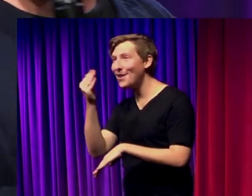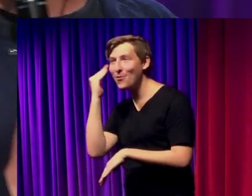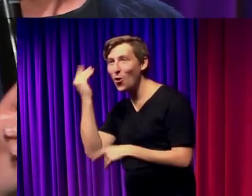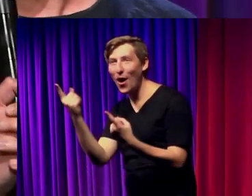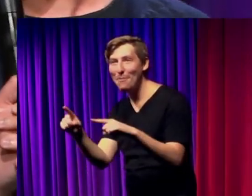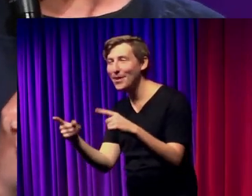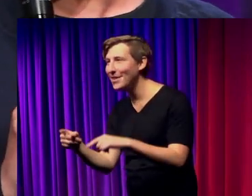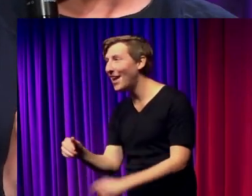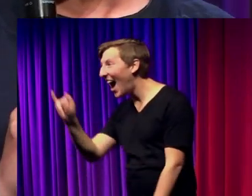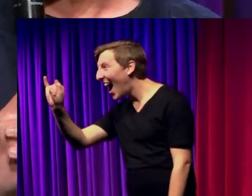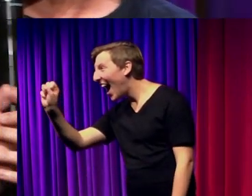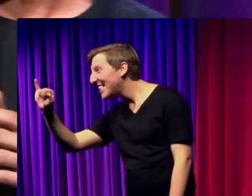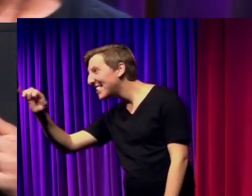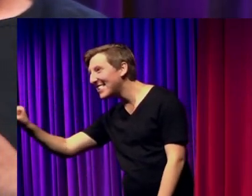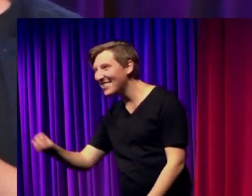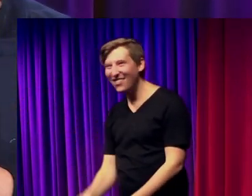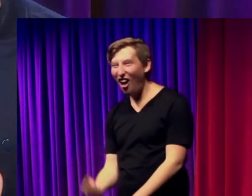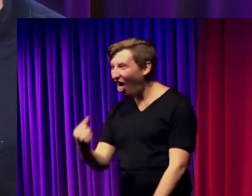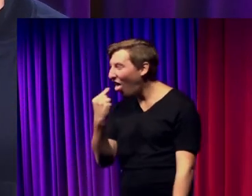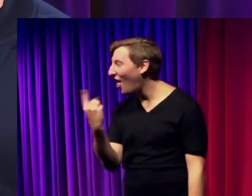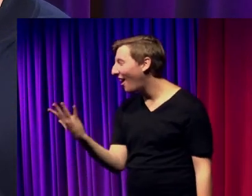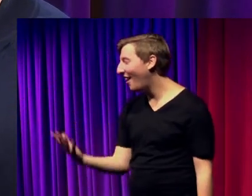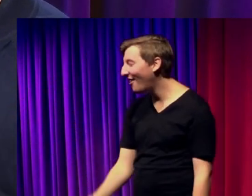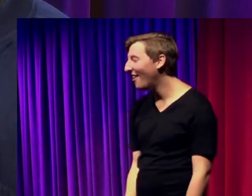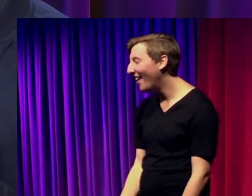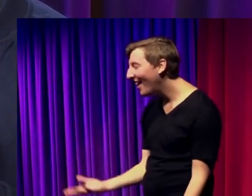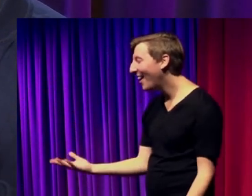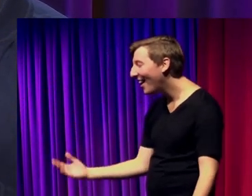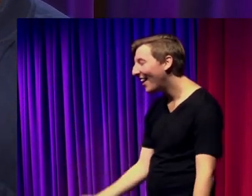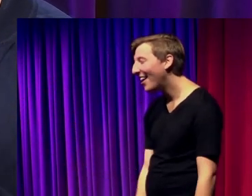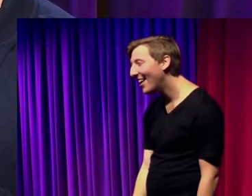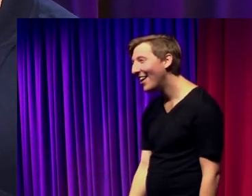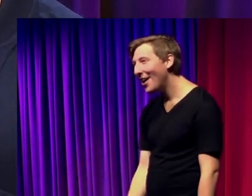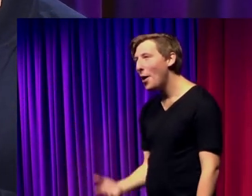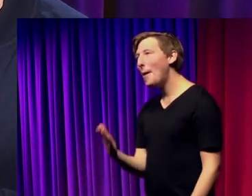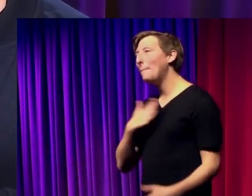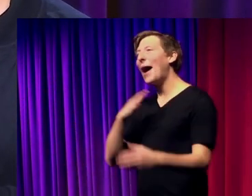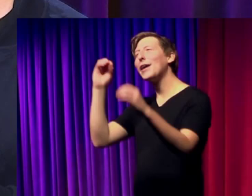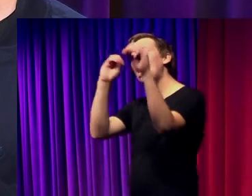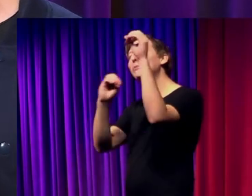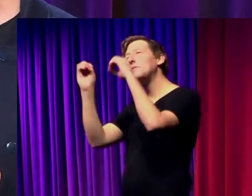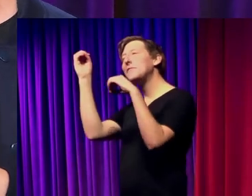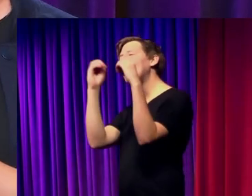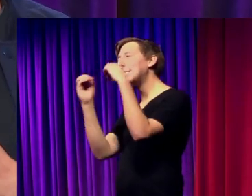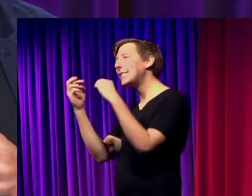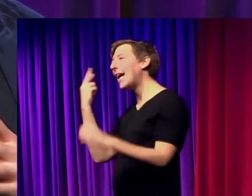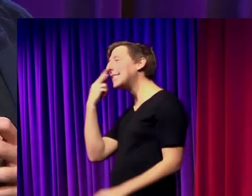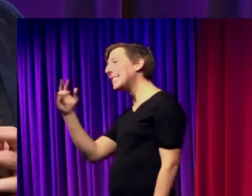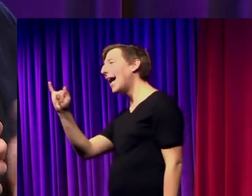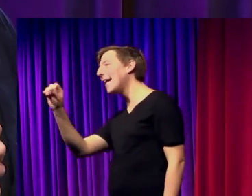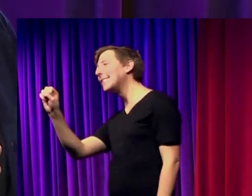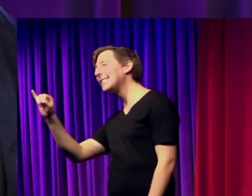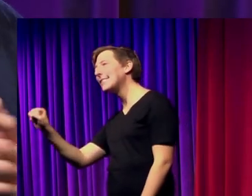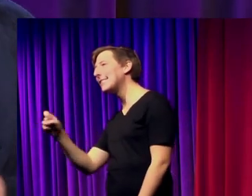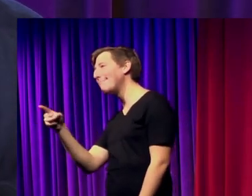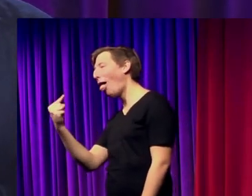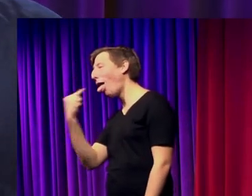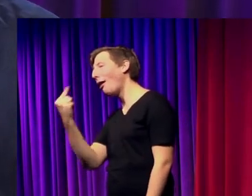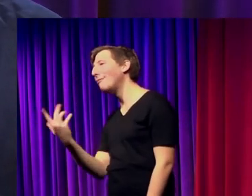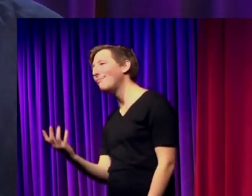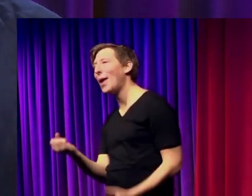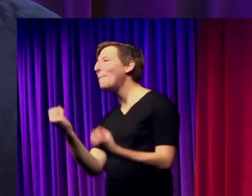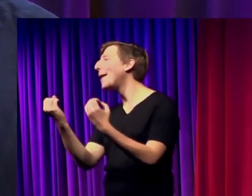No, they suck. They really suck. That's just my observation. I don't like them. I know a lot of people